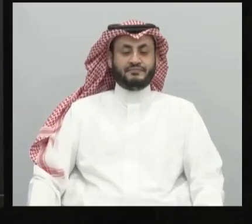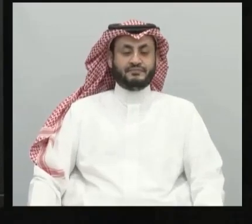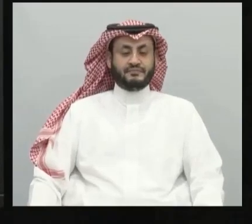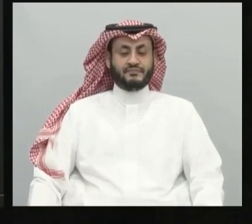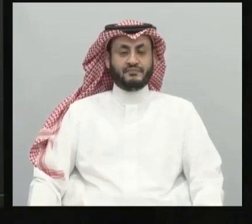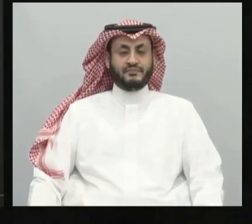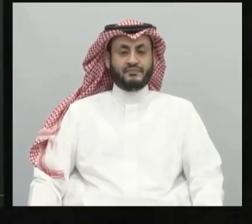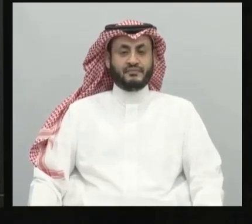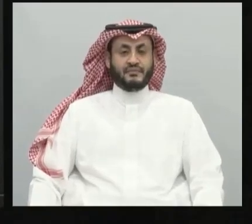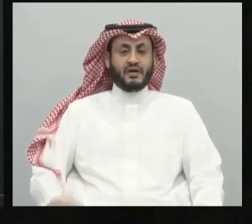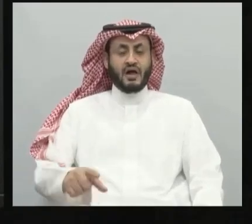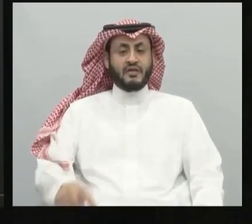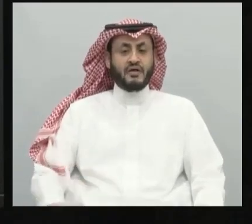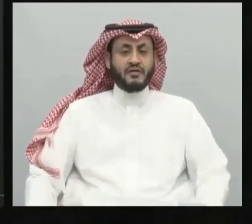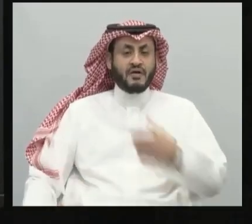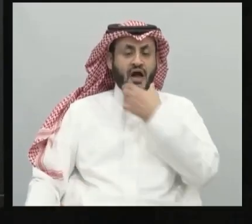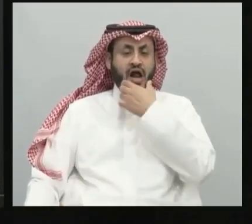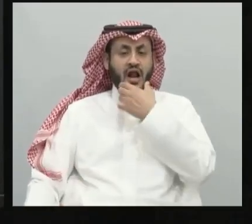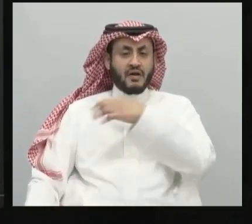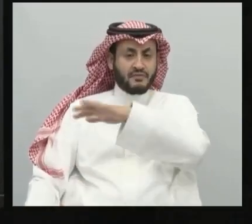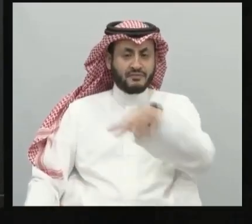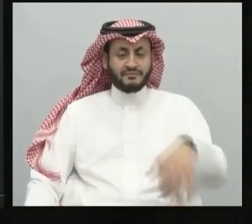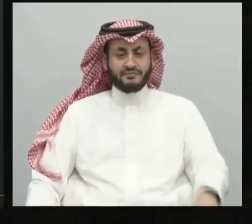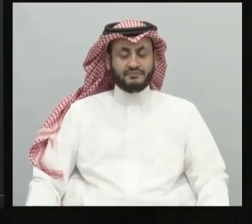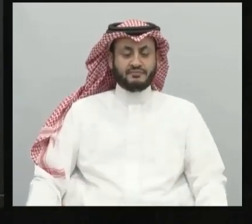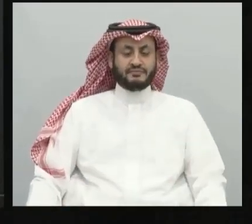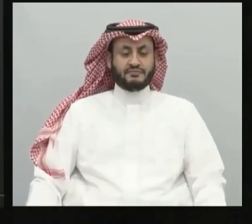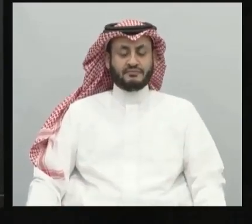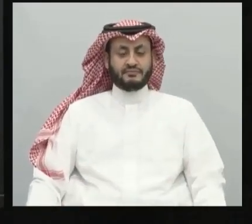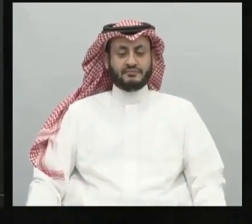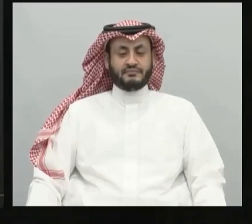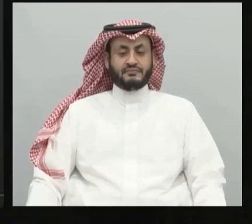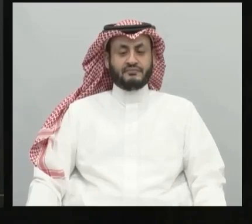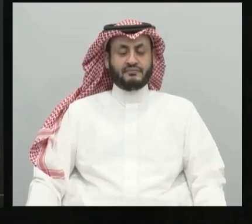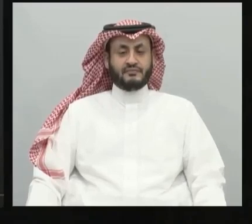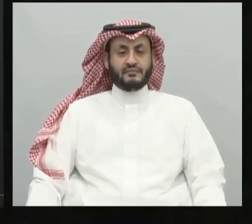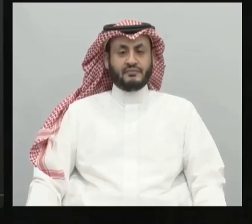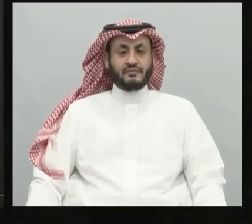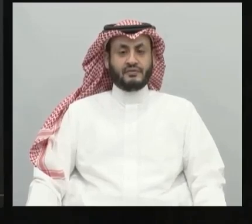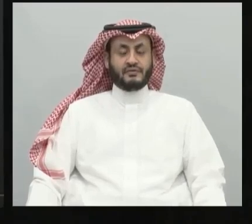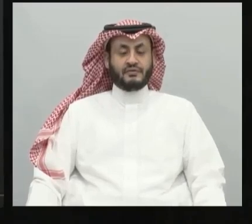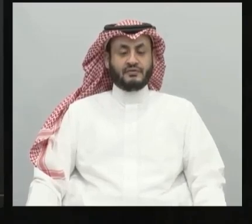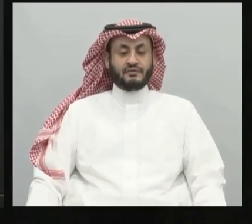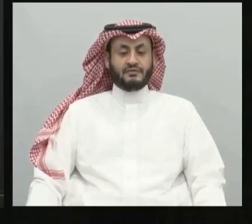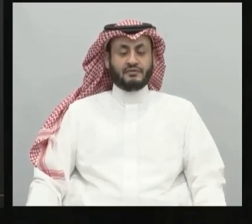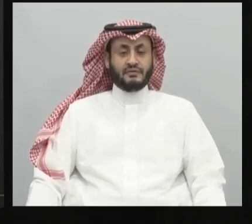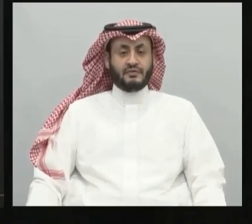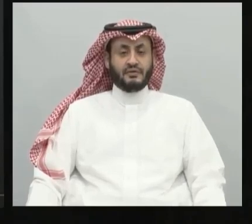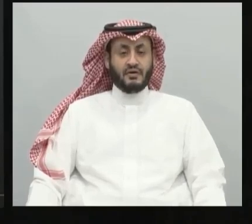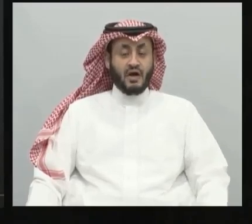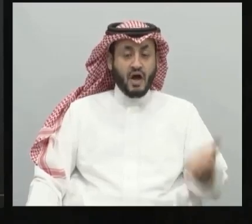different nationalities, countries, backgrounds. The first man in the first conversation was from